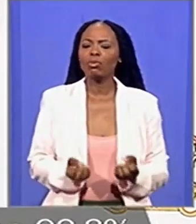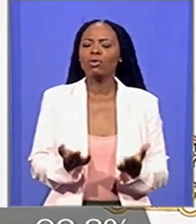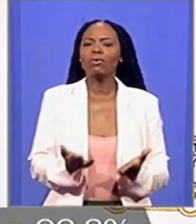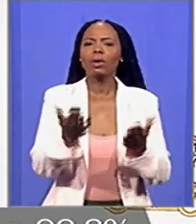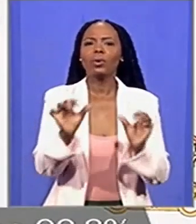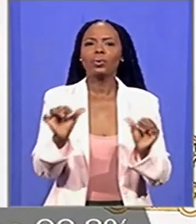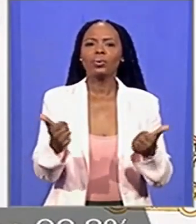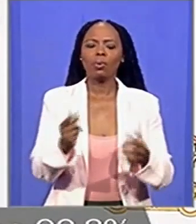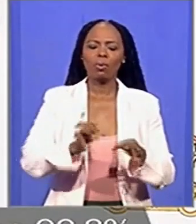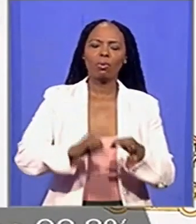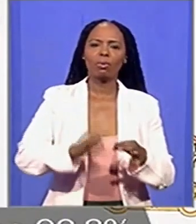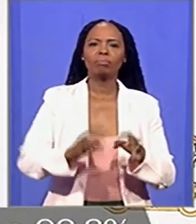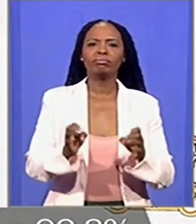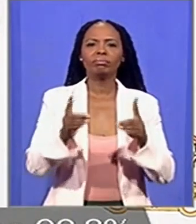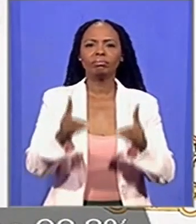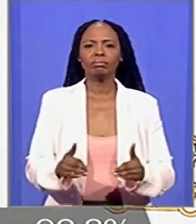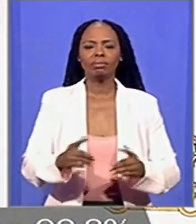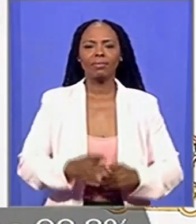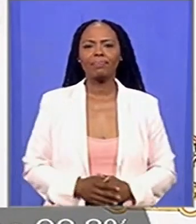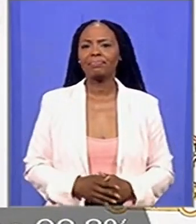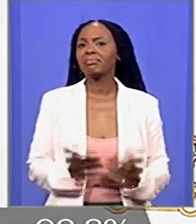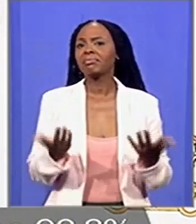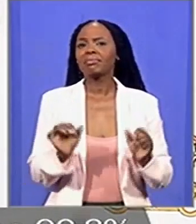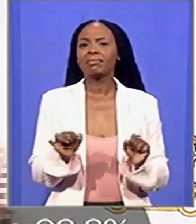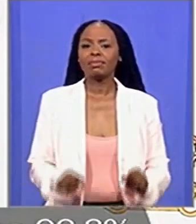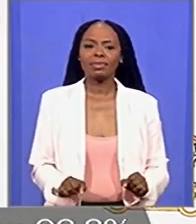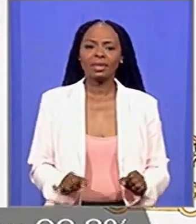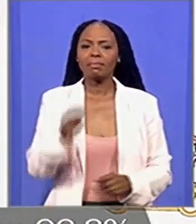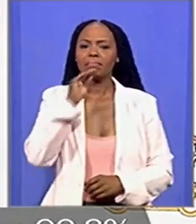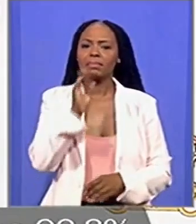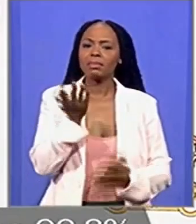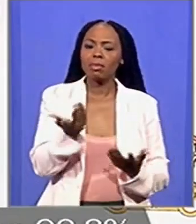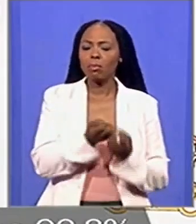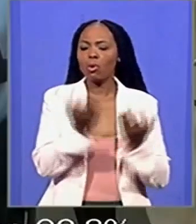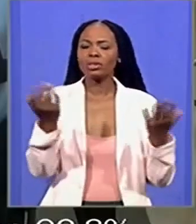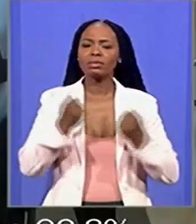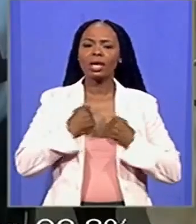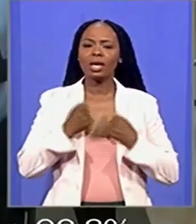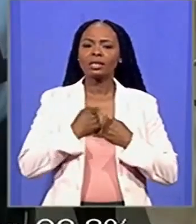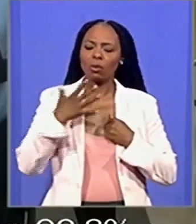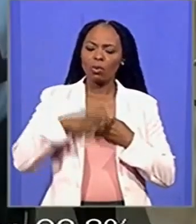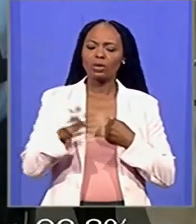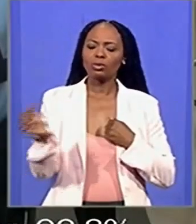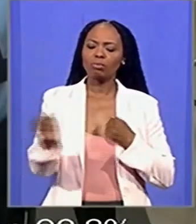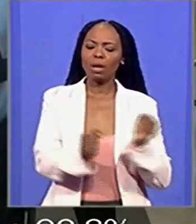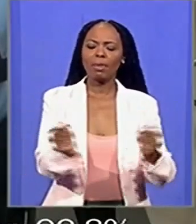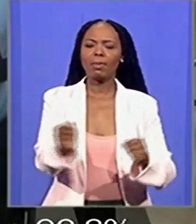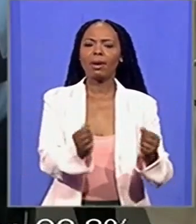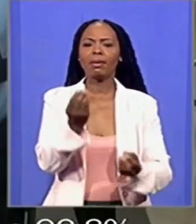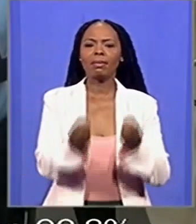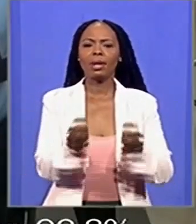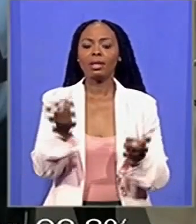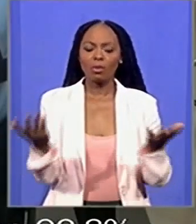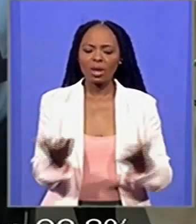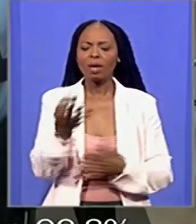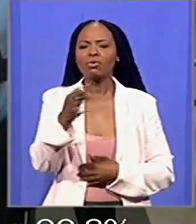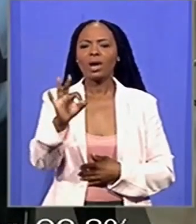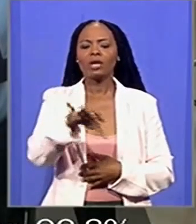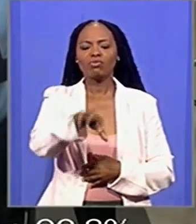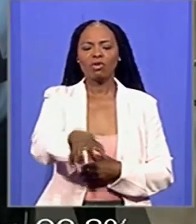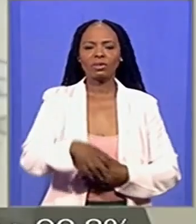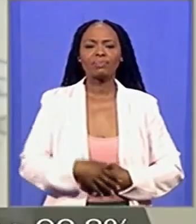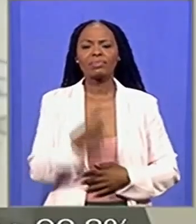quality education. Obviously, parents will want to bring their children to that province. Tshilwane a re ditlhatlhobo tsa matric tsa 2023 di tsweletse